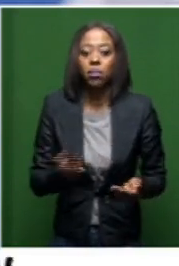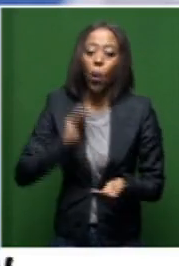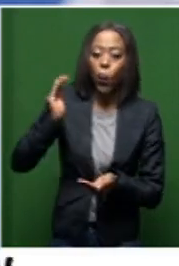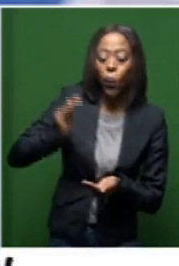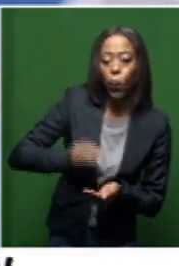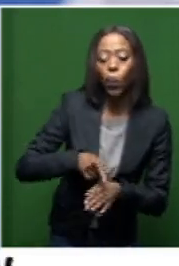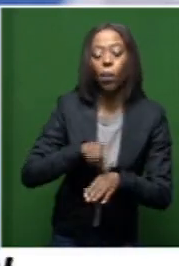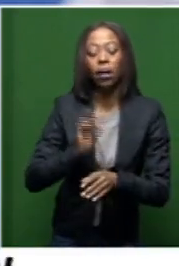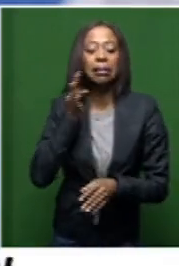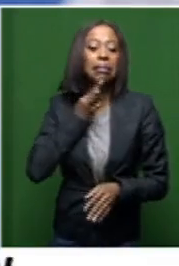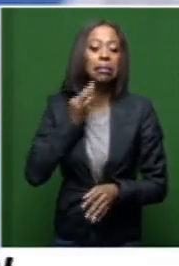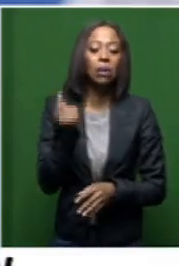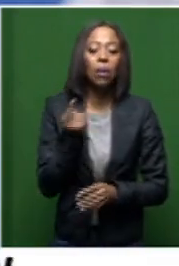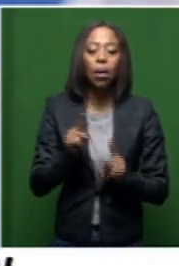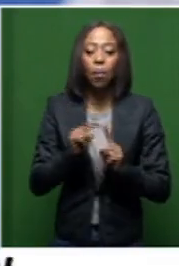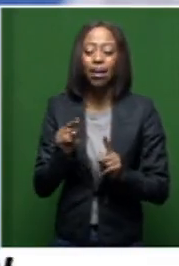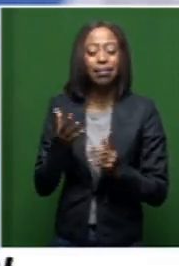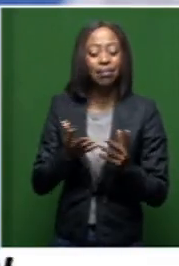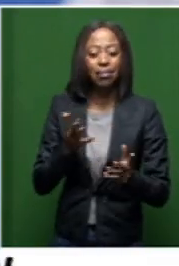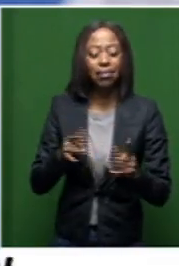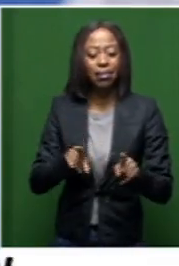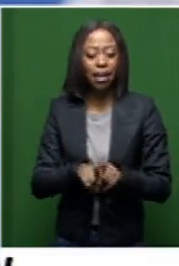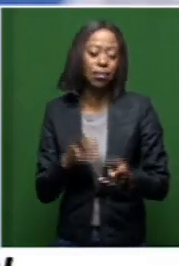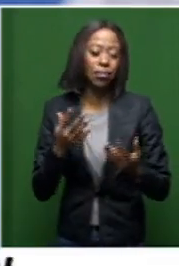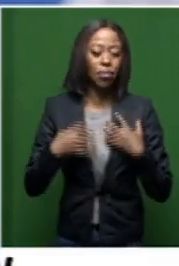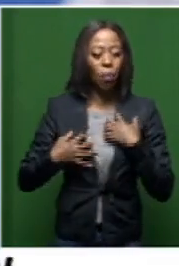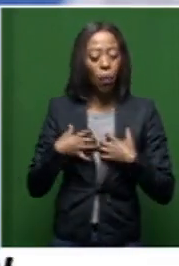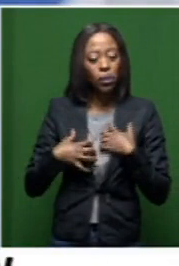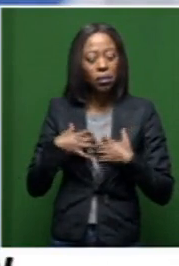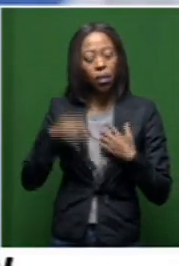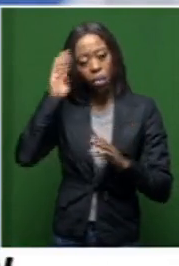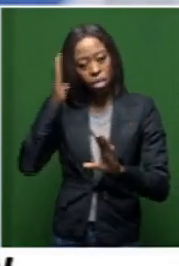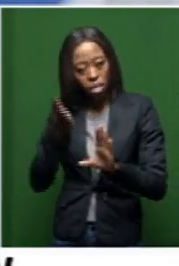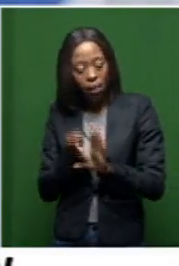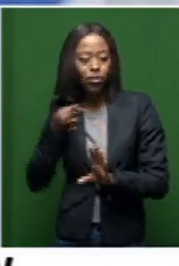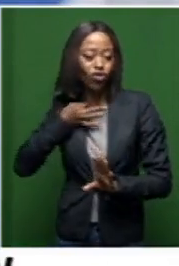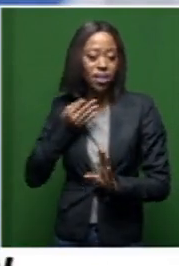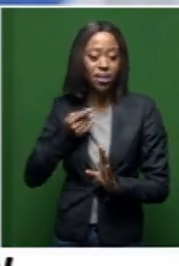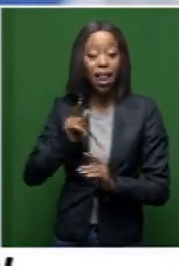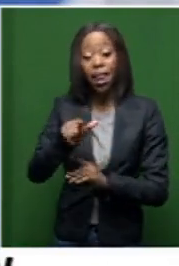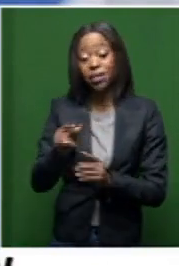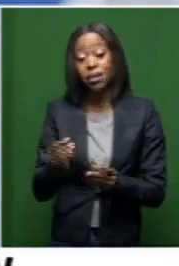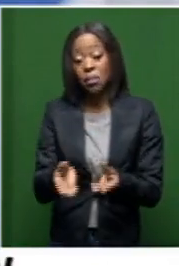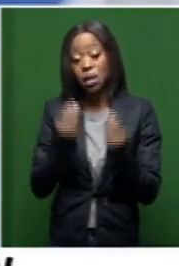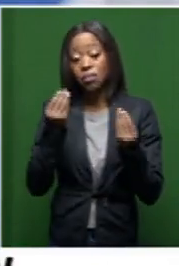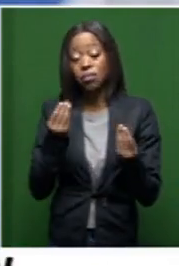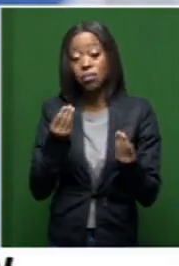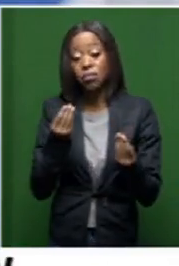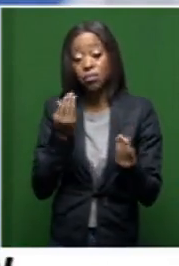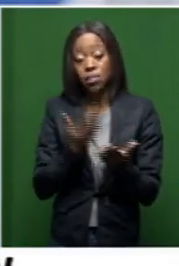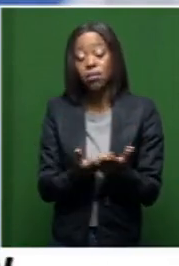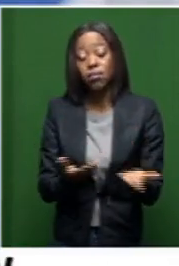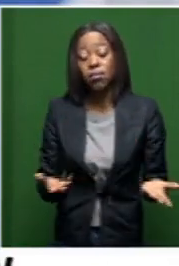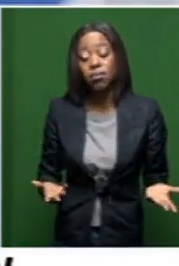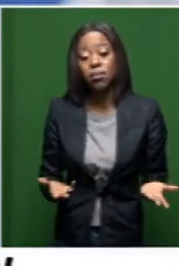mitigate the medical risk, but any reputational or emotional, psychological risk later on could put the patient at risk.